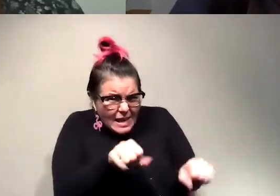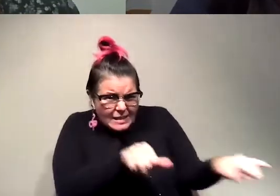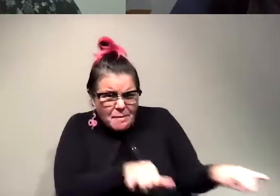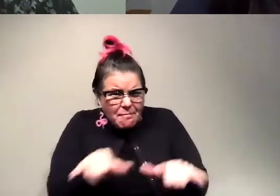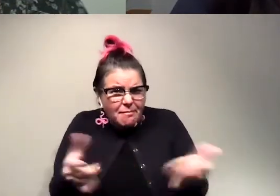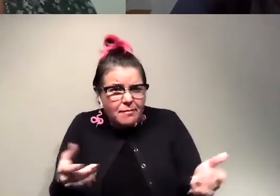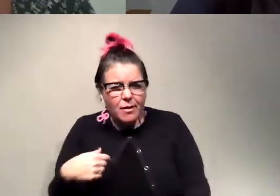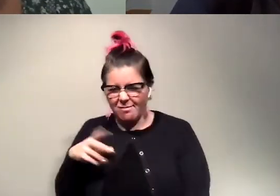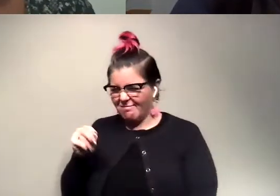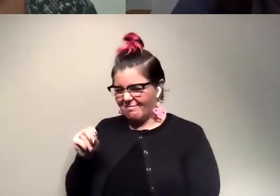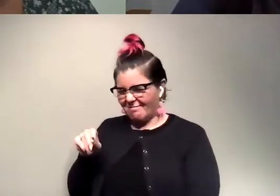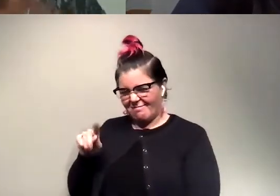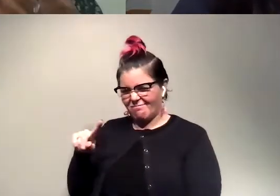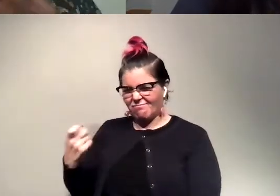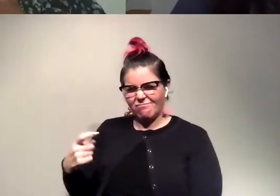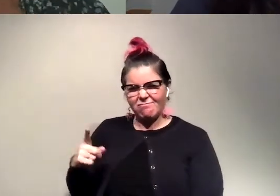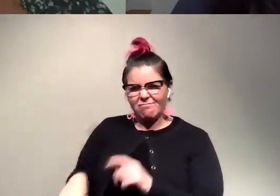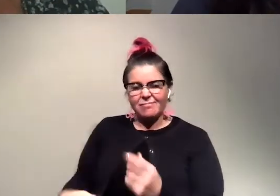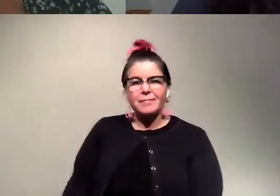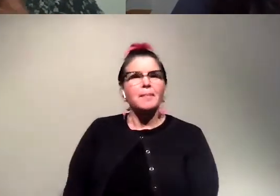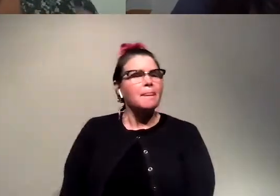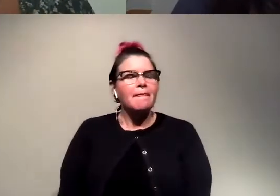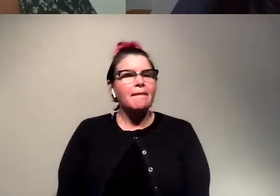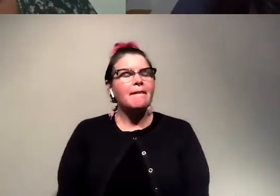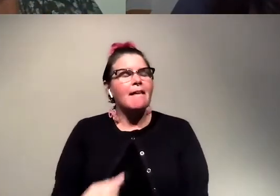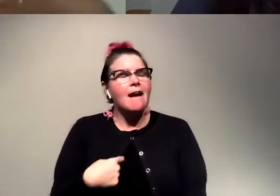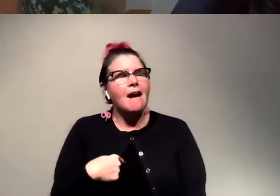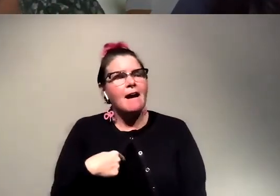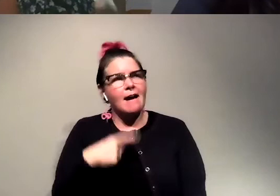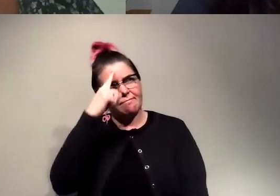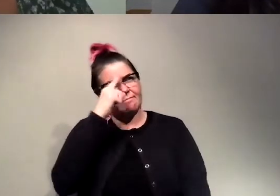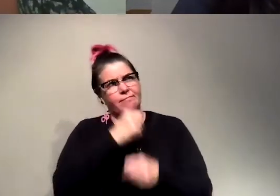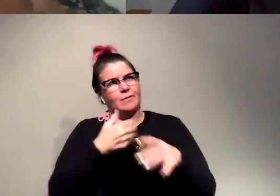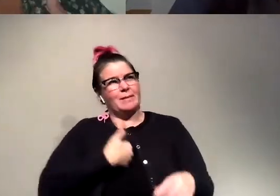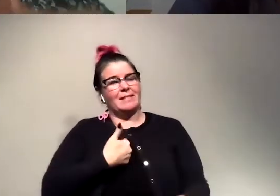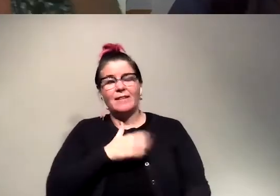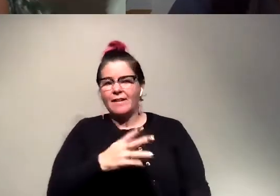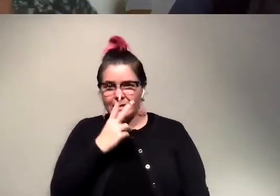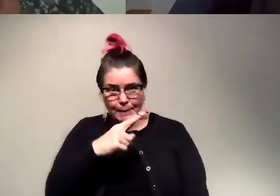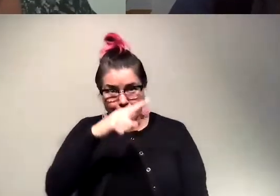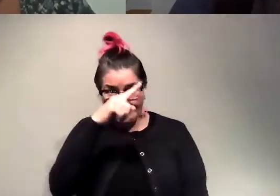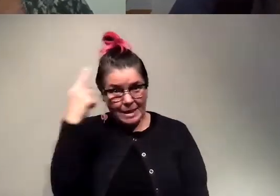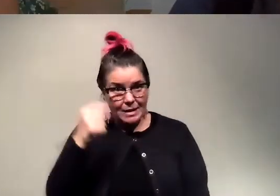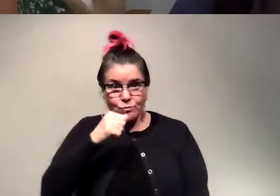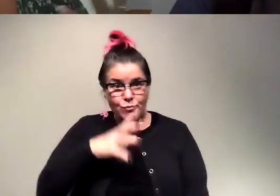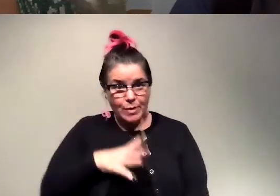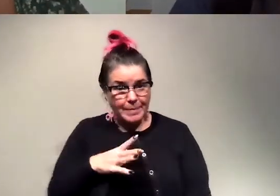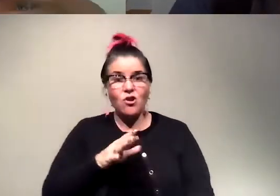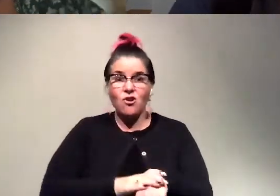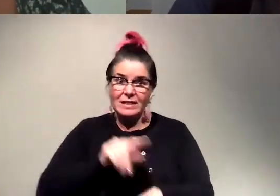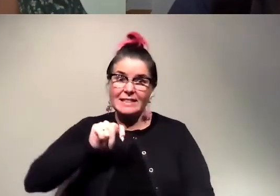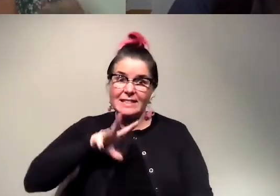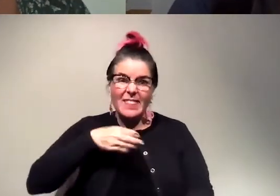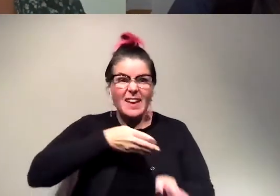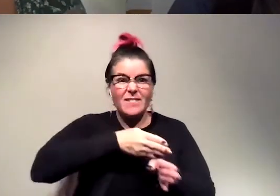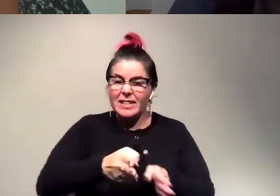I can't. Because I didn't think that I've never seen Black women in that field on TV, yeah, or